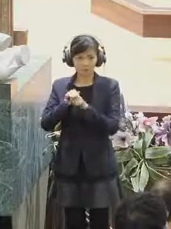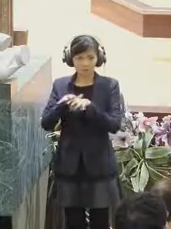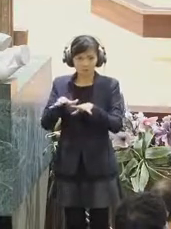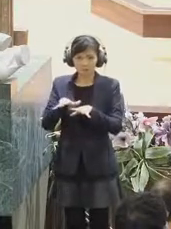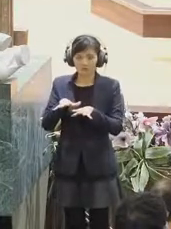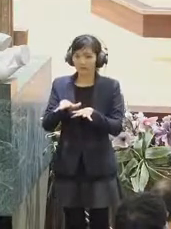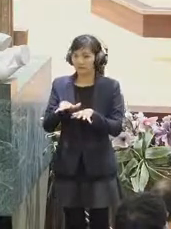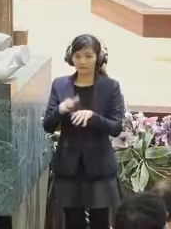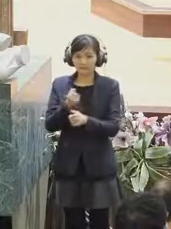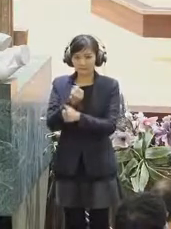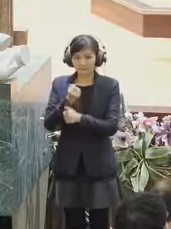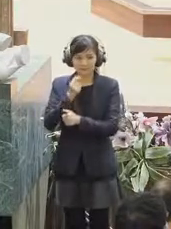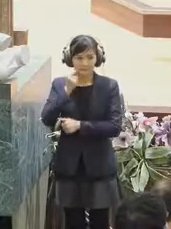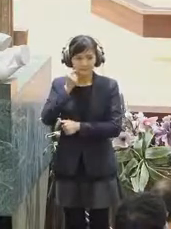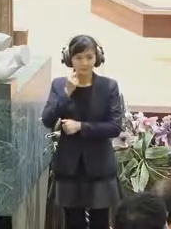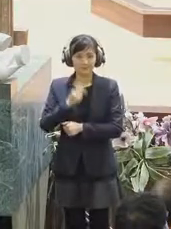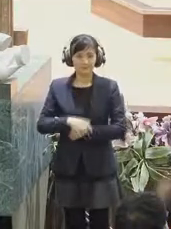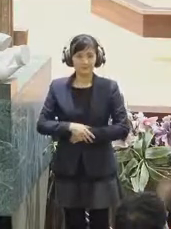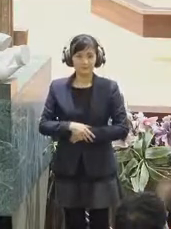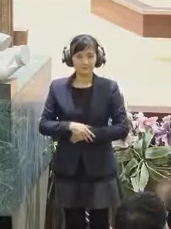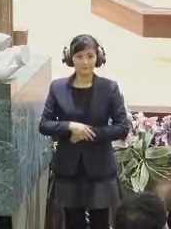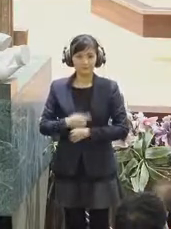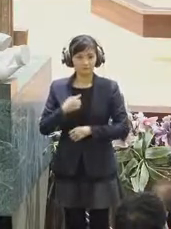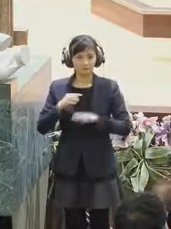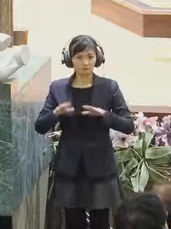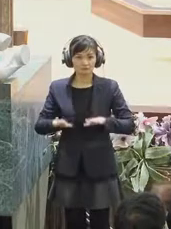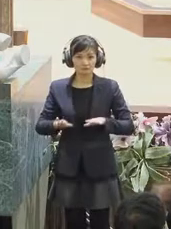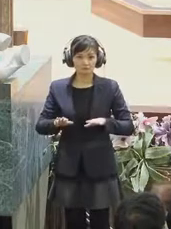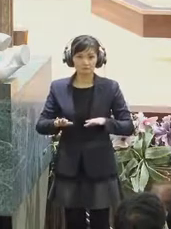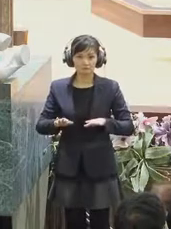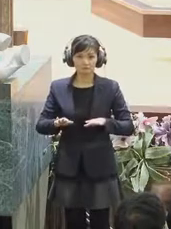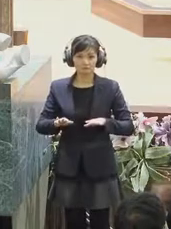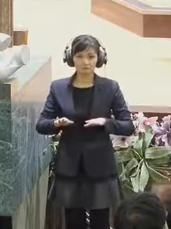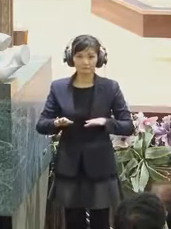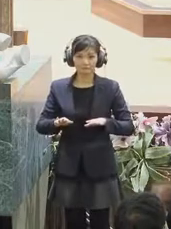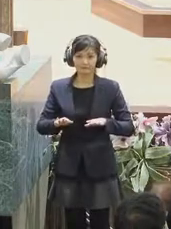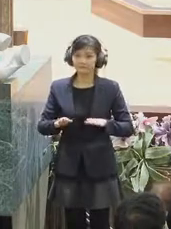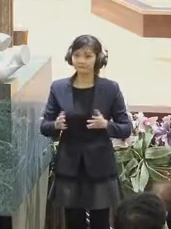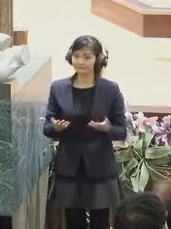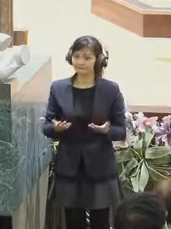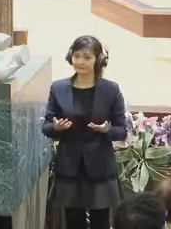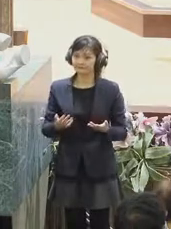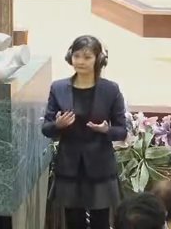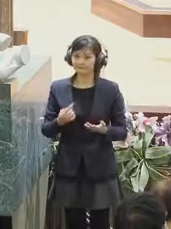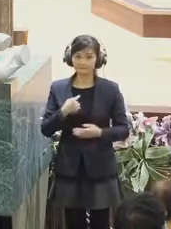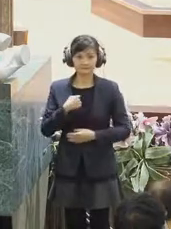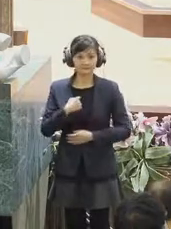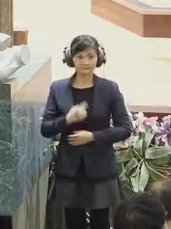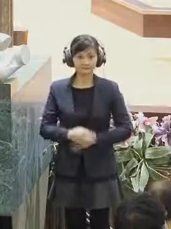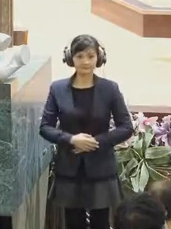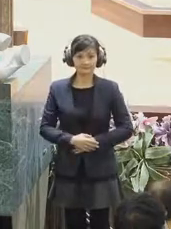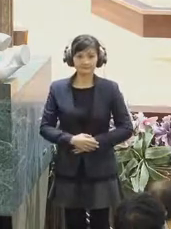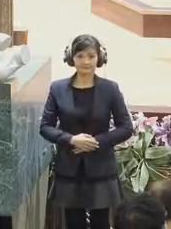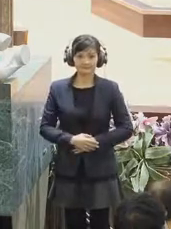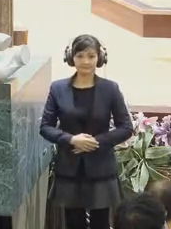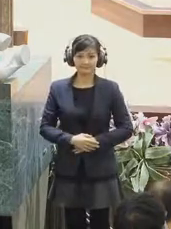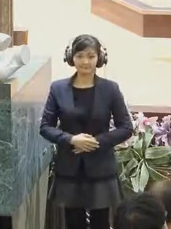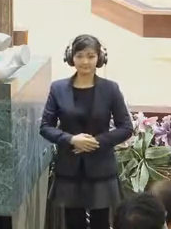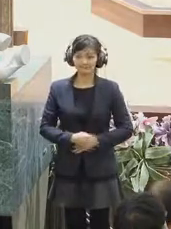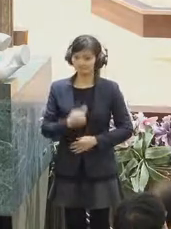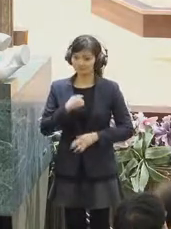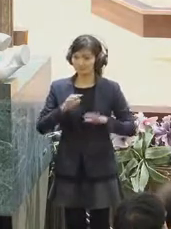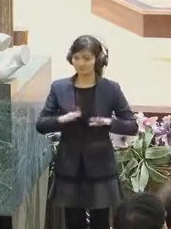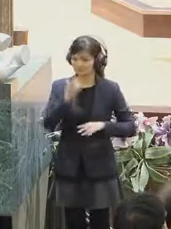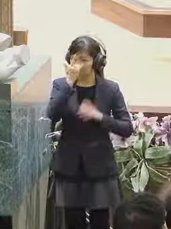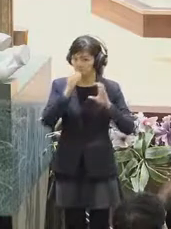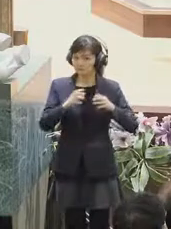people are only allowed to meet up with five other persons from one other household. Some schools